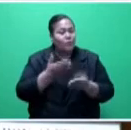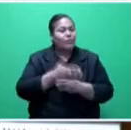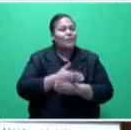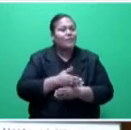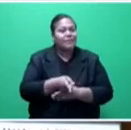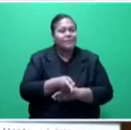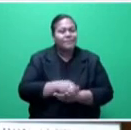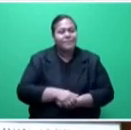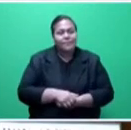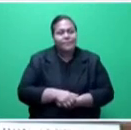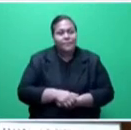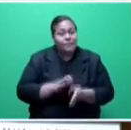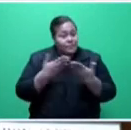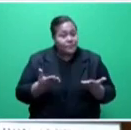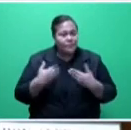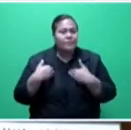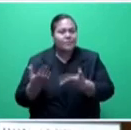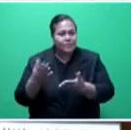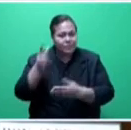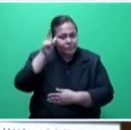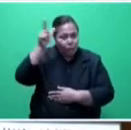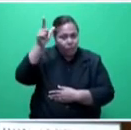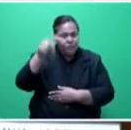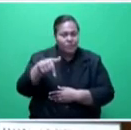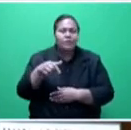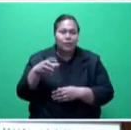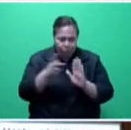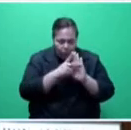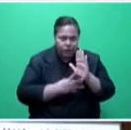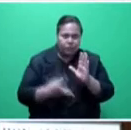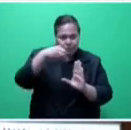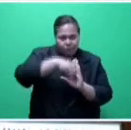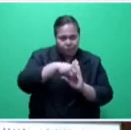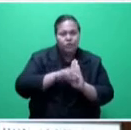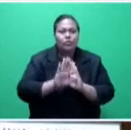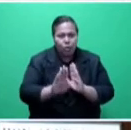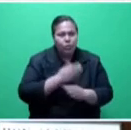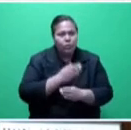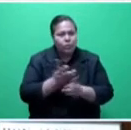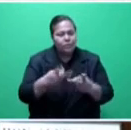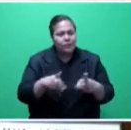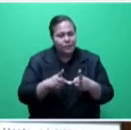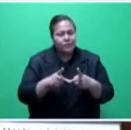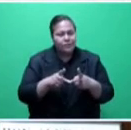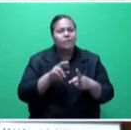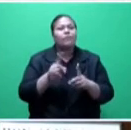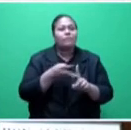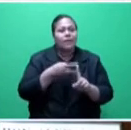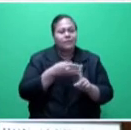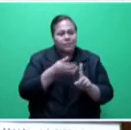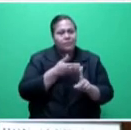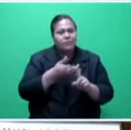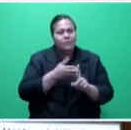upon employers to put in place the necessary mechanisms within workplaces to address violence and